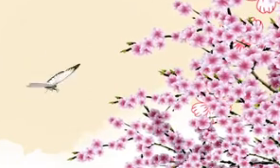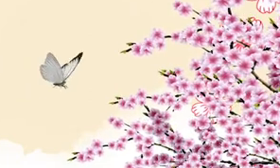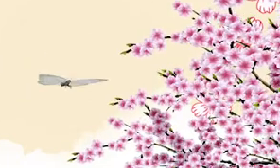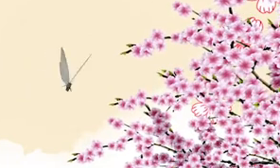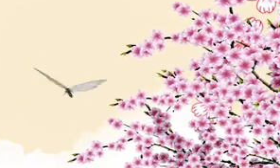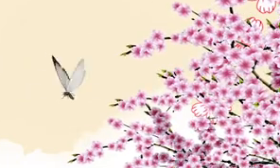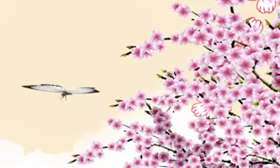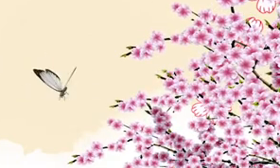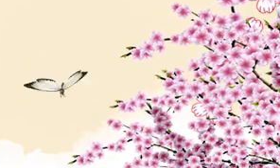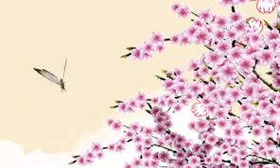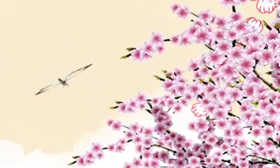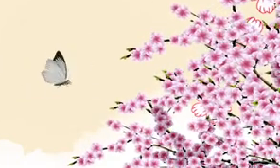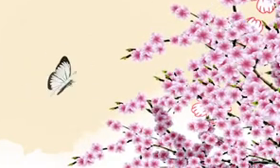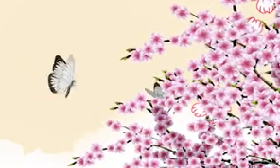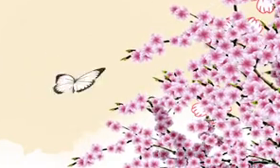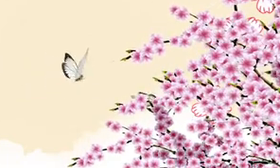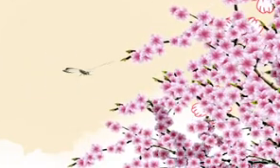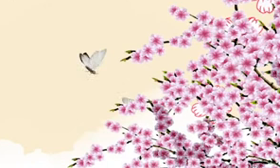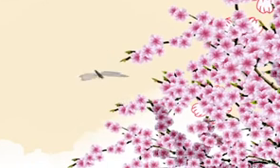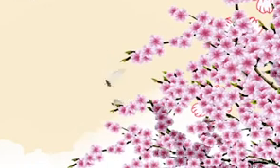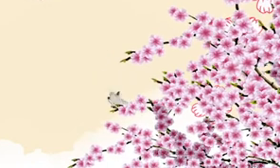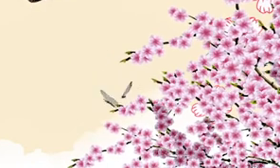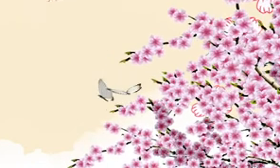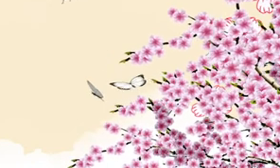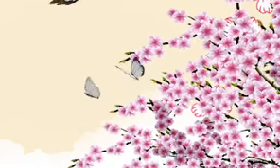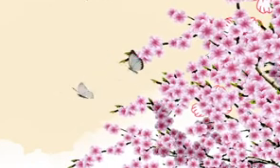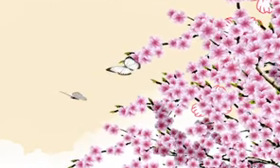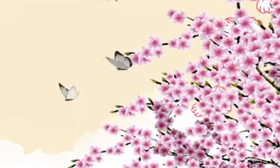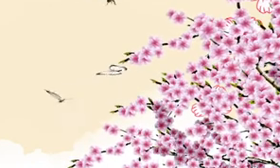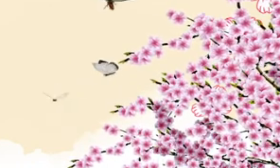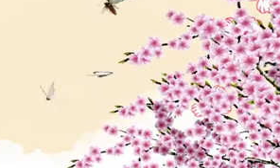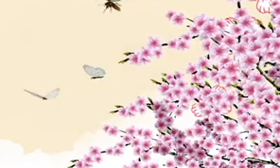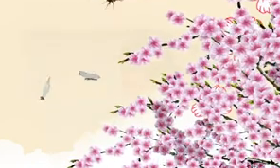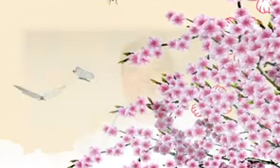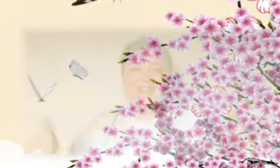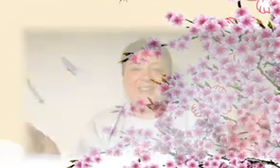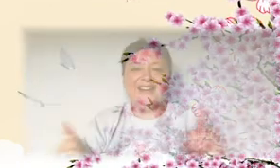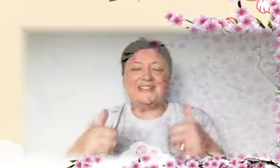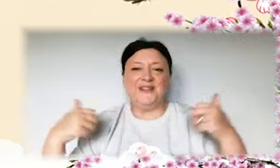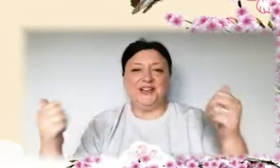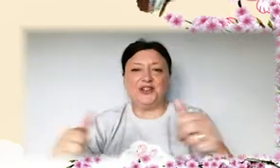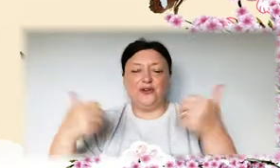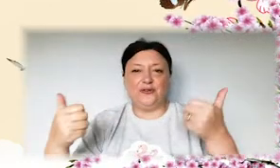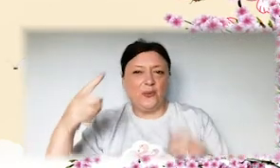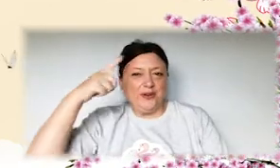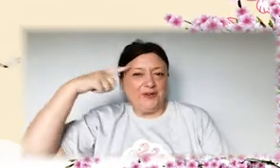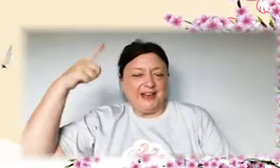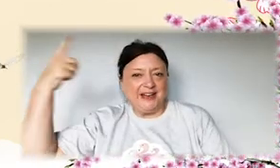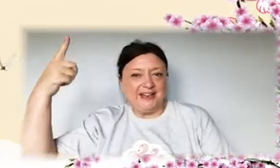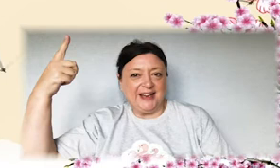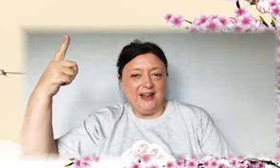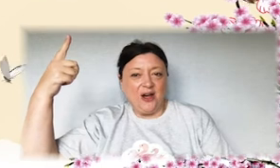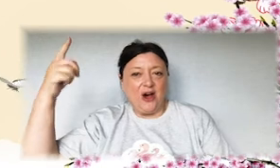and that open to make something beautiful. Well done. Finally, let's finish off with creating